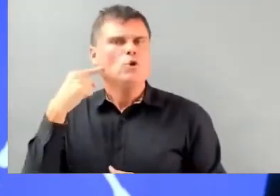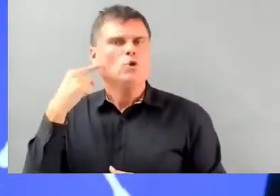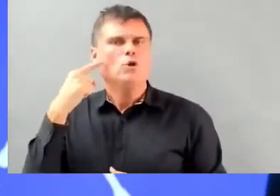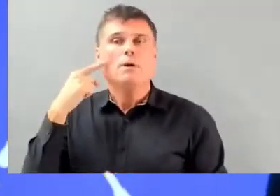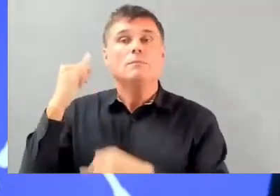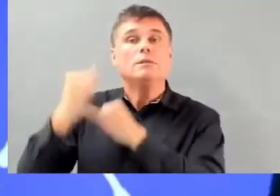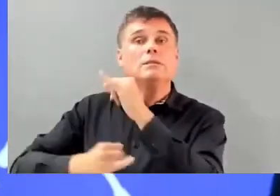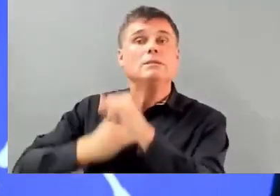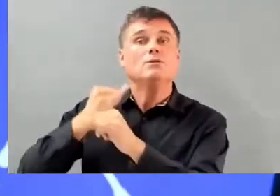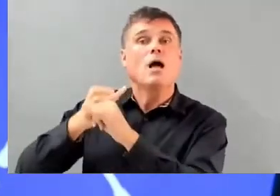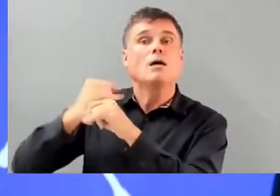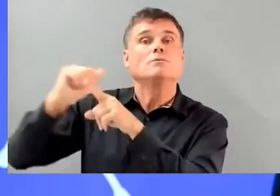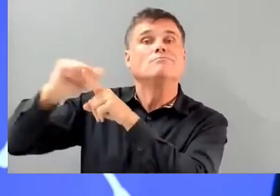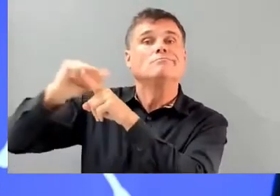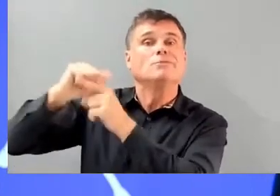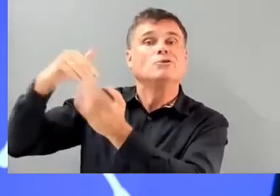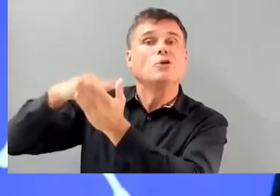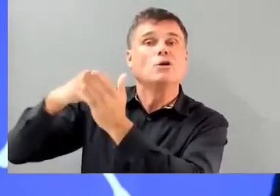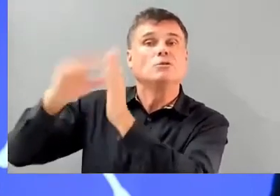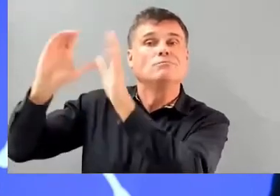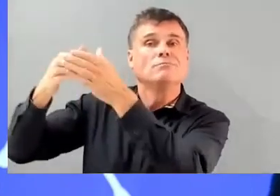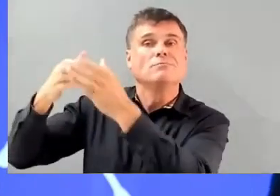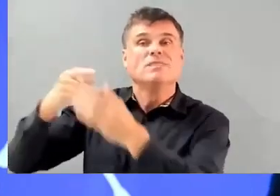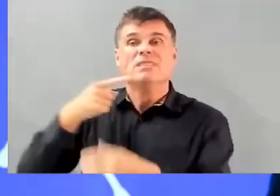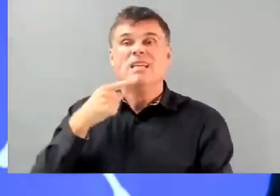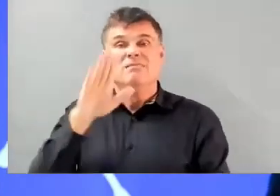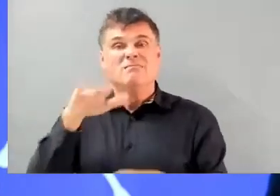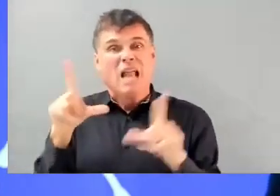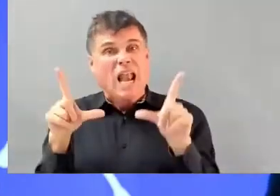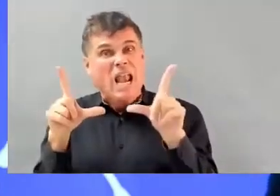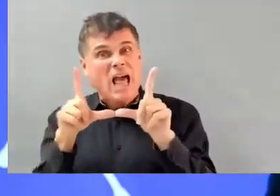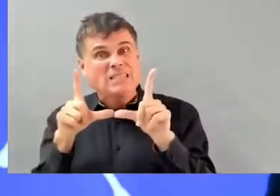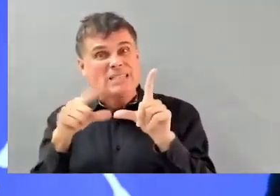overall licensure process as very